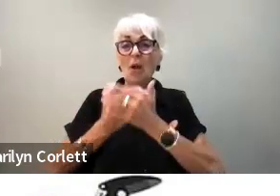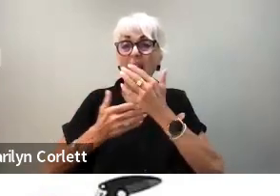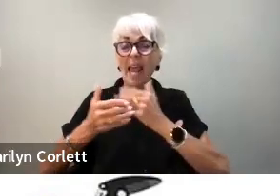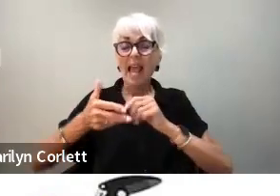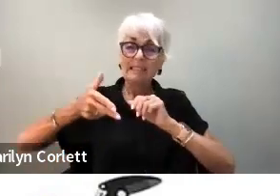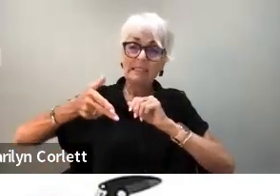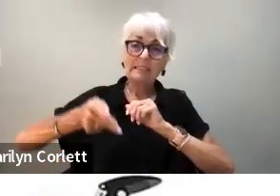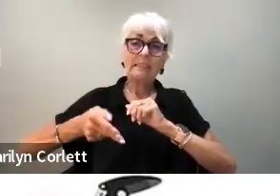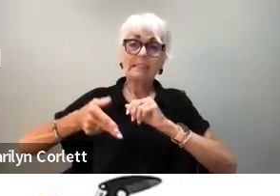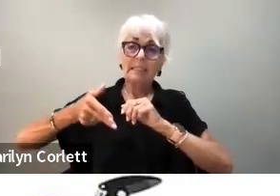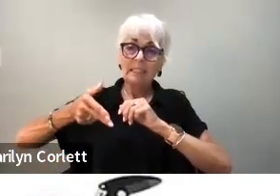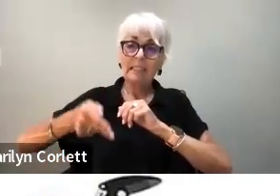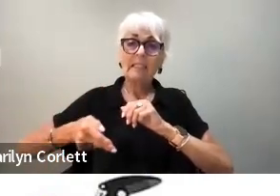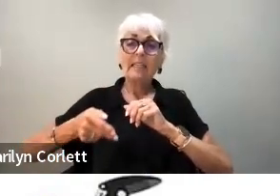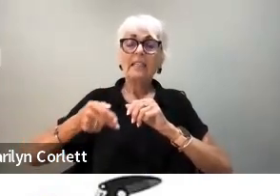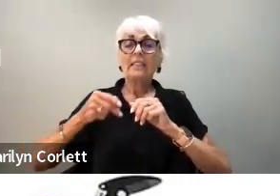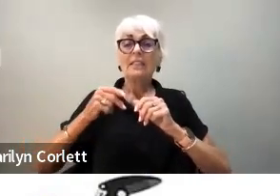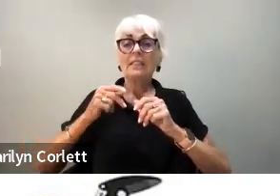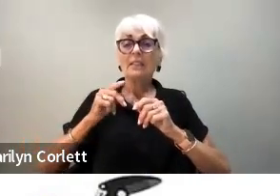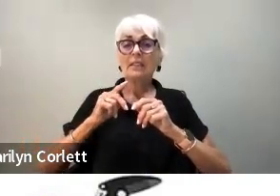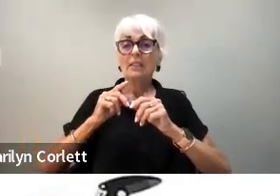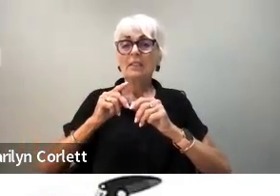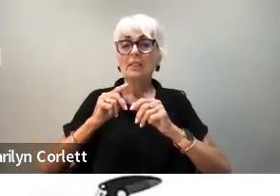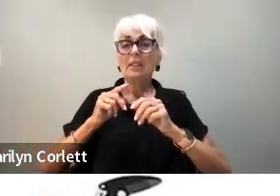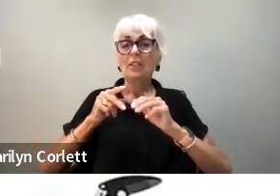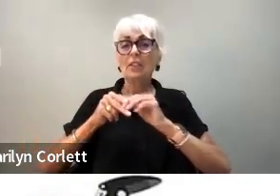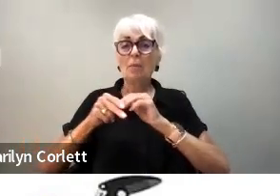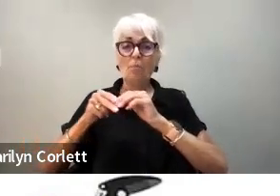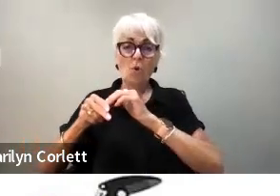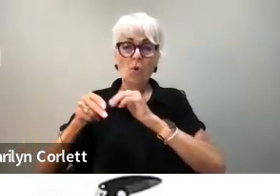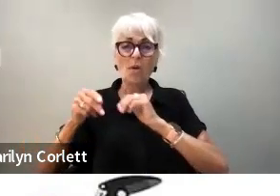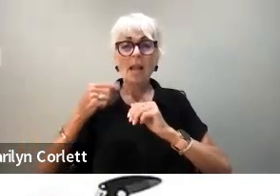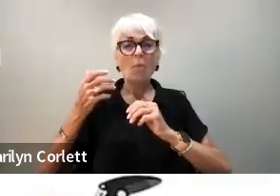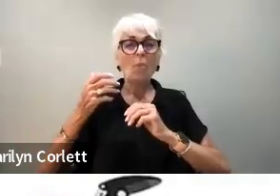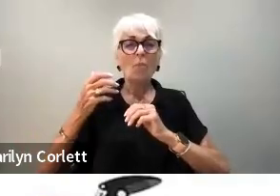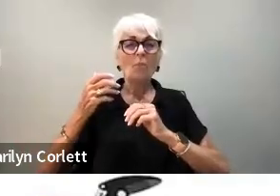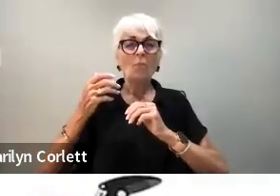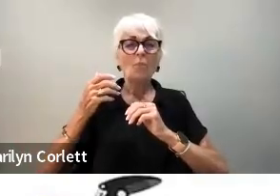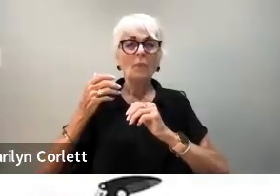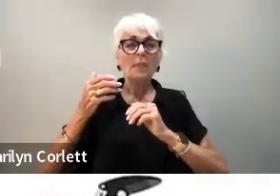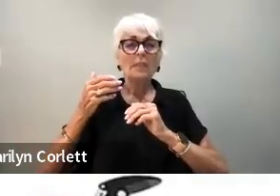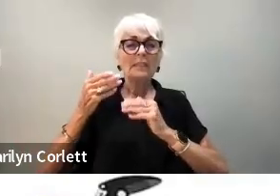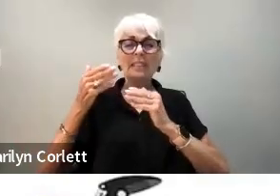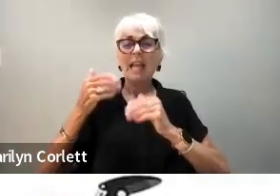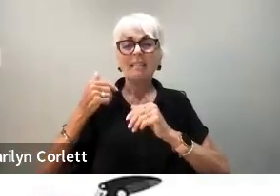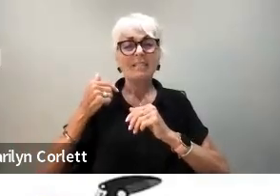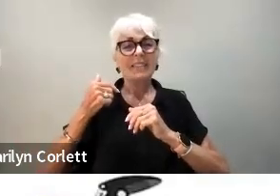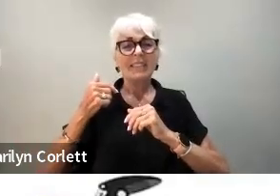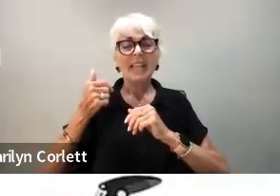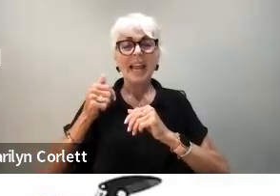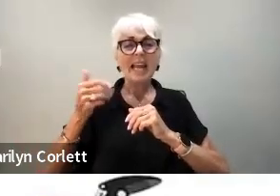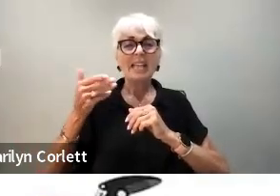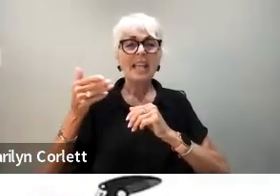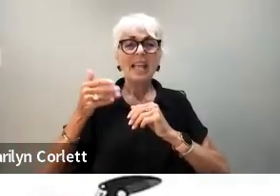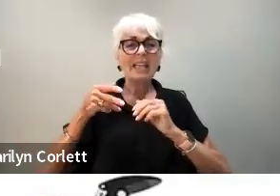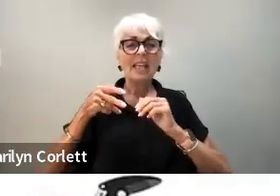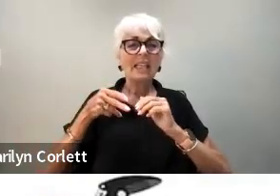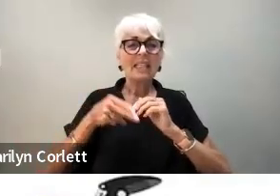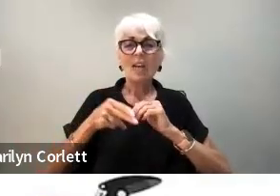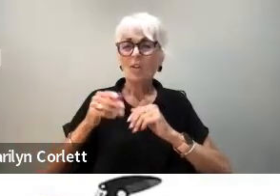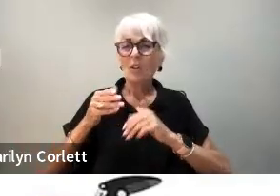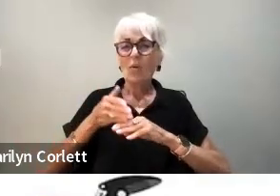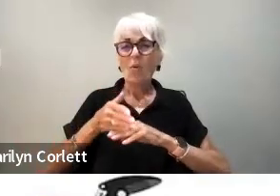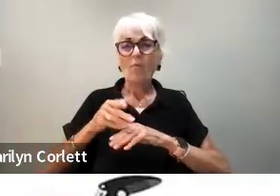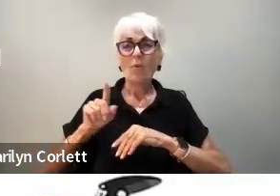pruning. Um, I wouldn't suggest using anything over, cutting anything over a quarter